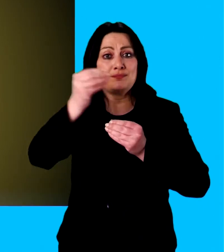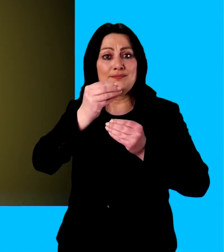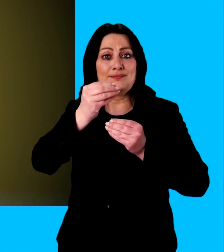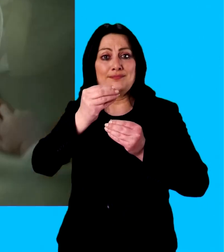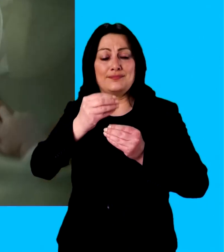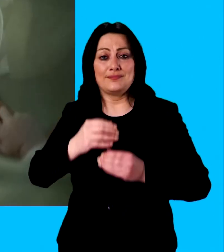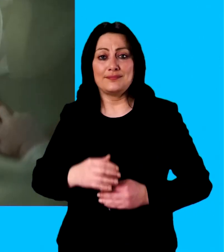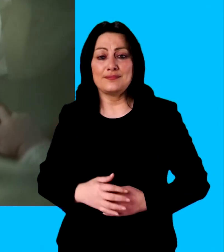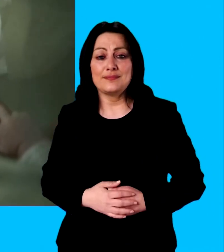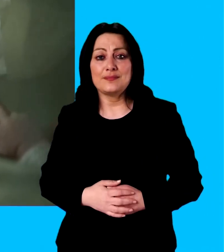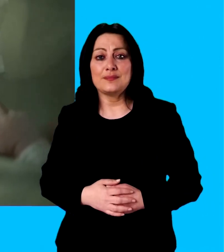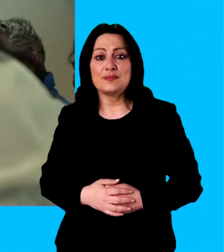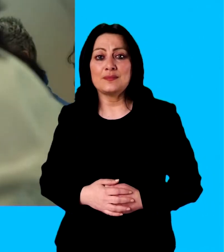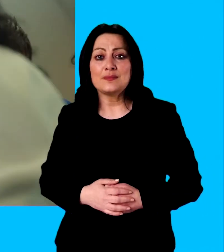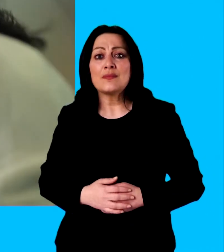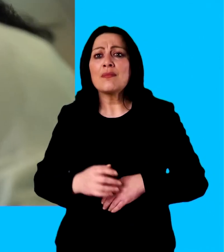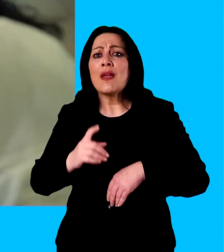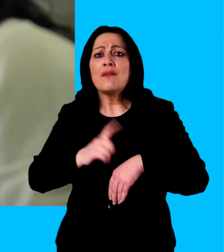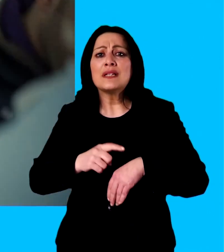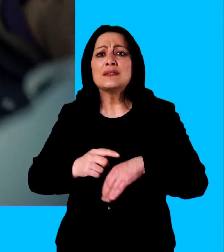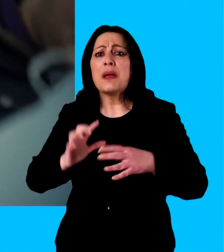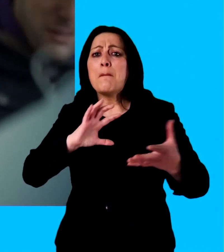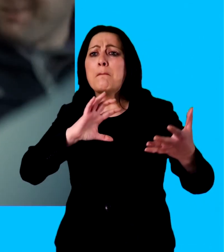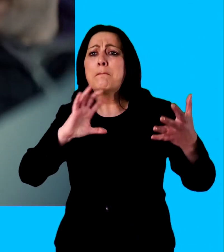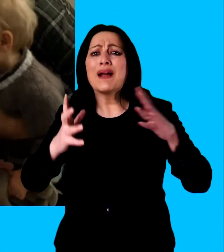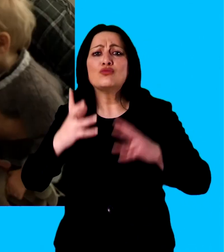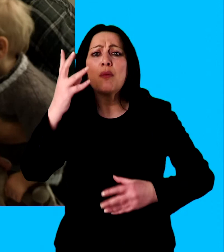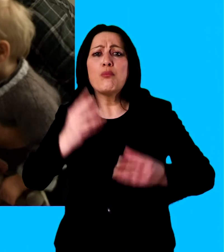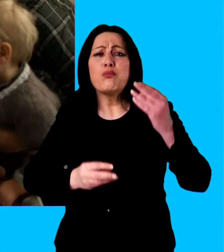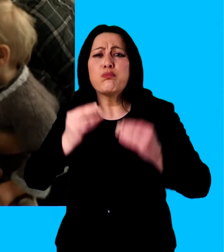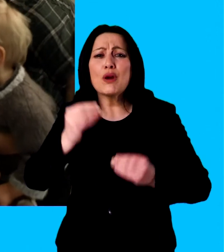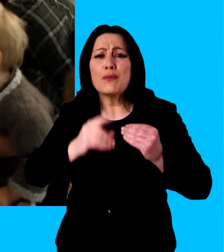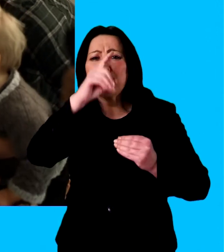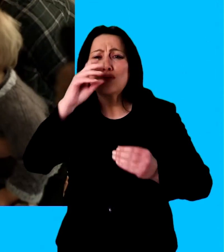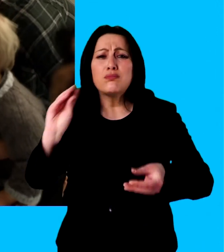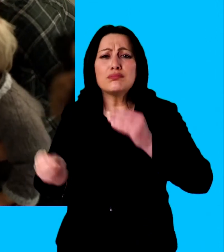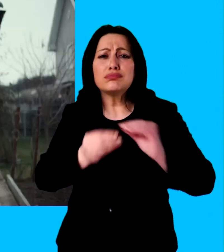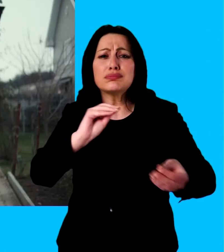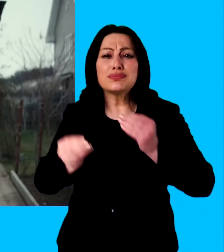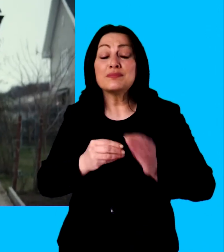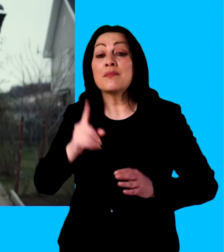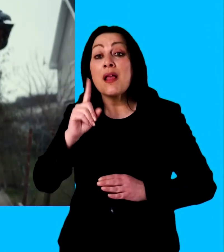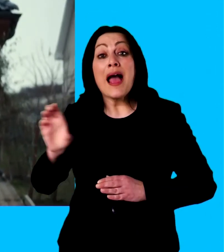The challenges we face are global, but together in Europe, we can lead the way